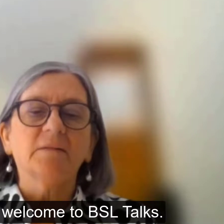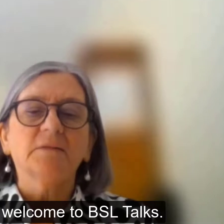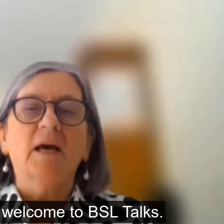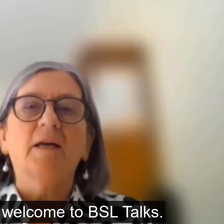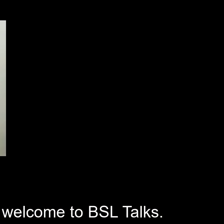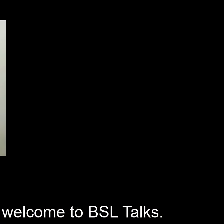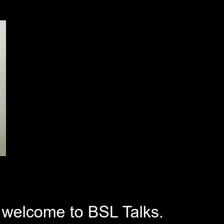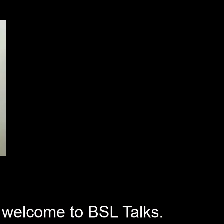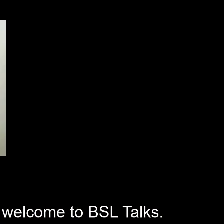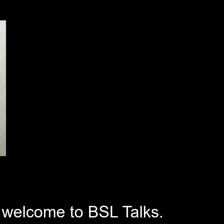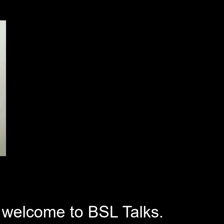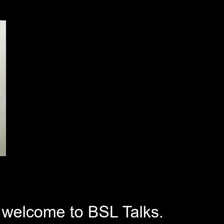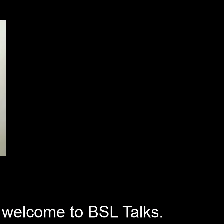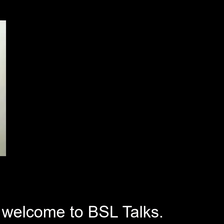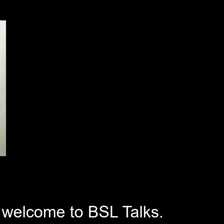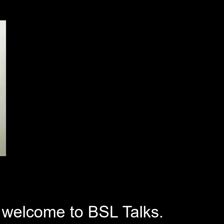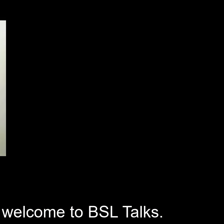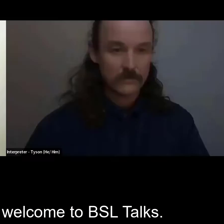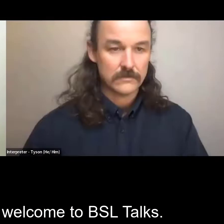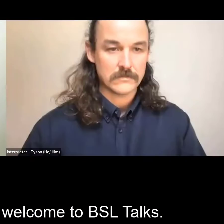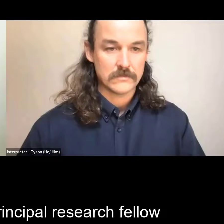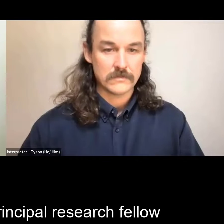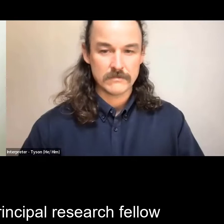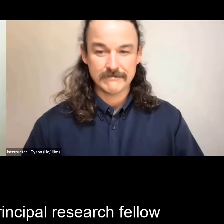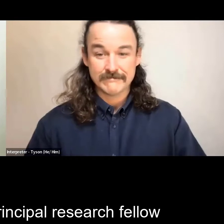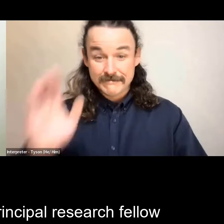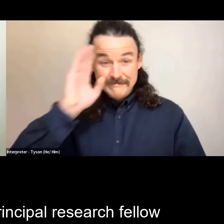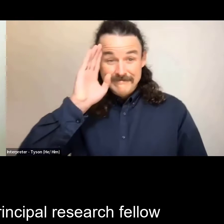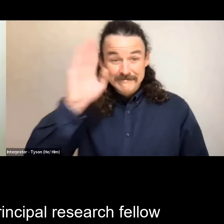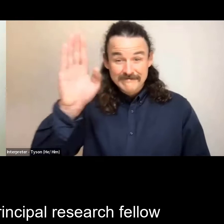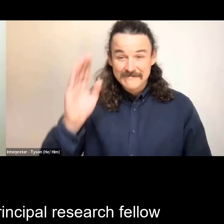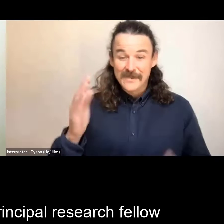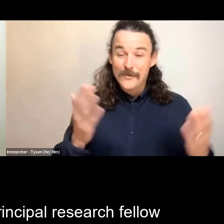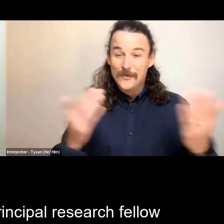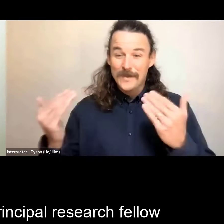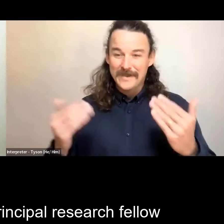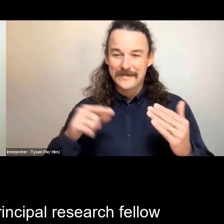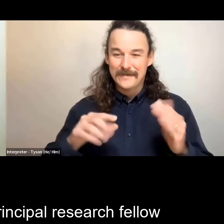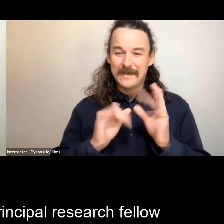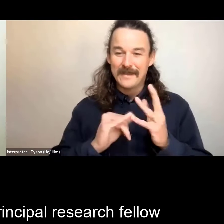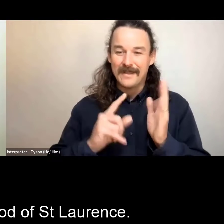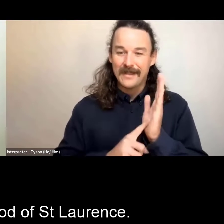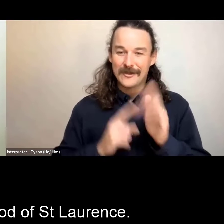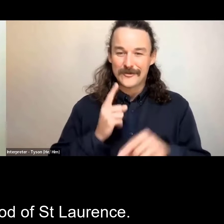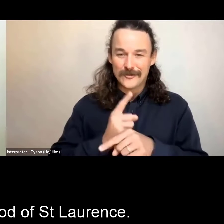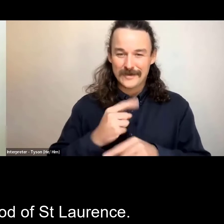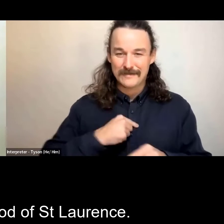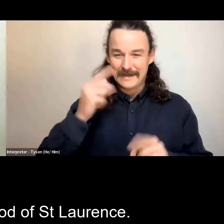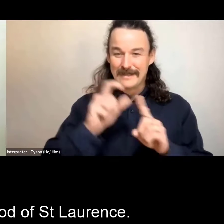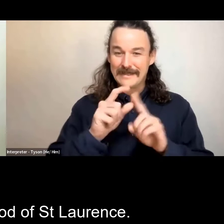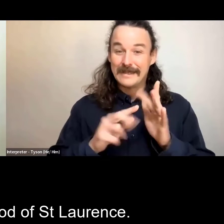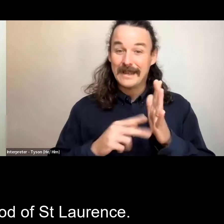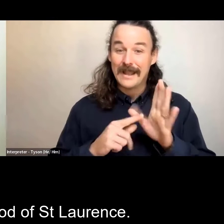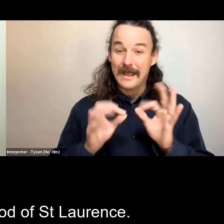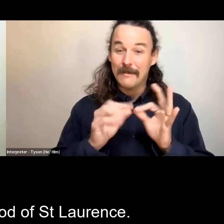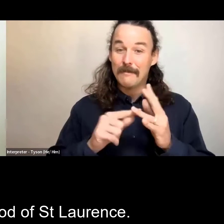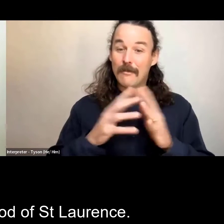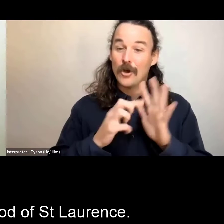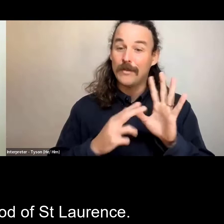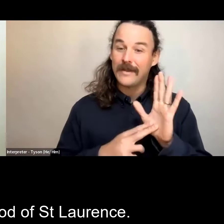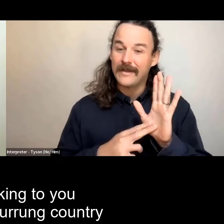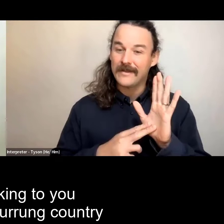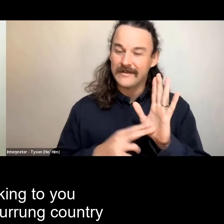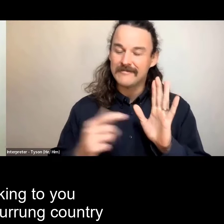Hello everyone and welcome to BSL Talks. I'm Dina Bowman, Principal Research Fellow at the Brotherhood of St